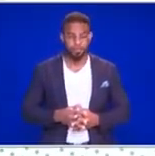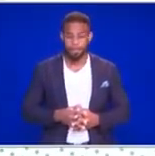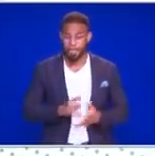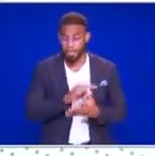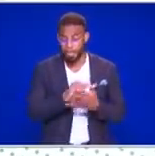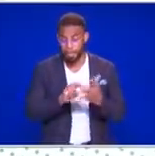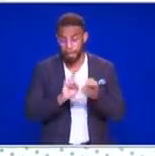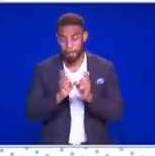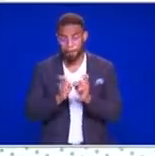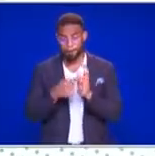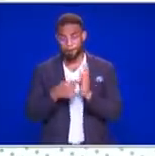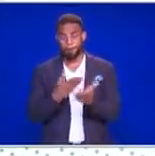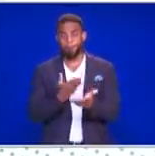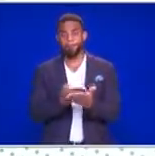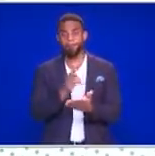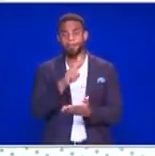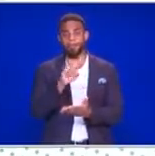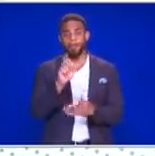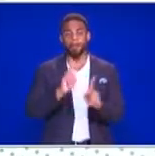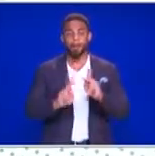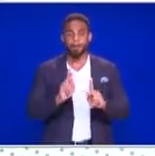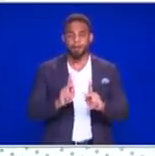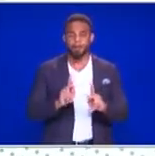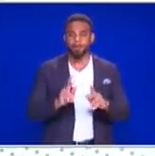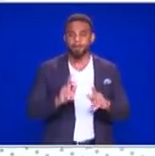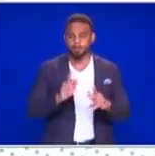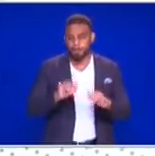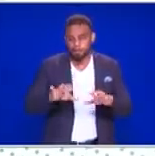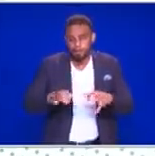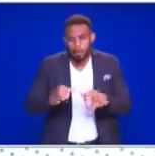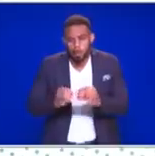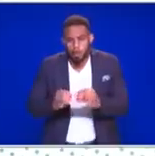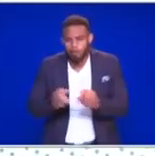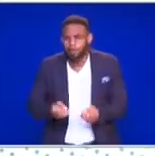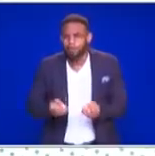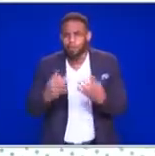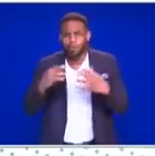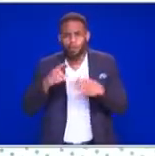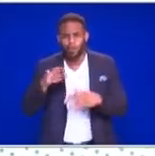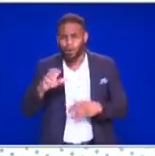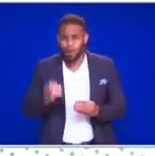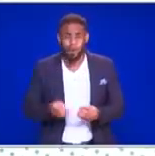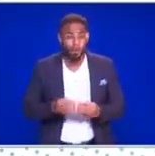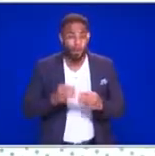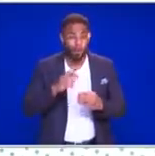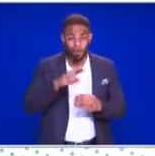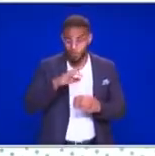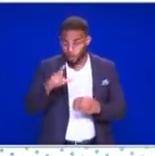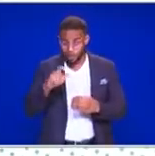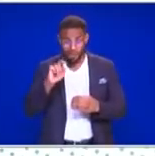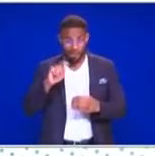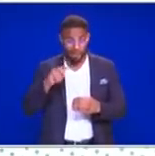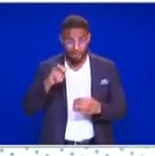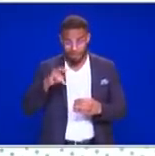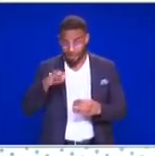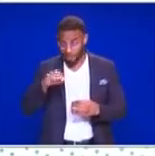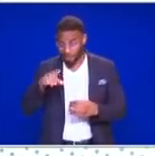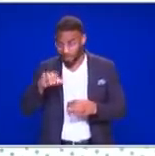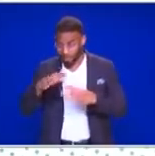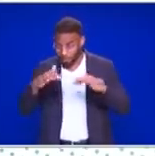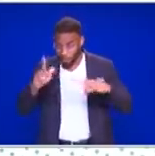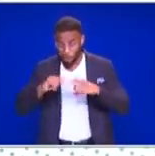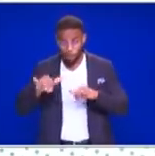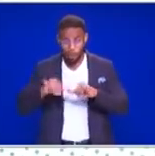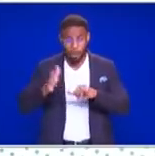These changes reveal that the U.S. population is much more multiracial and more racially and ethnically diverse than what